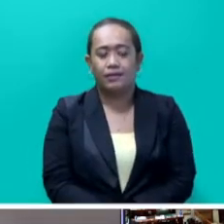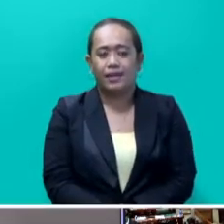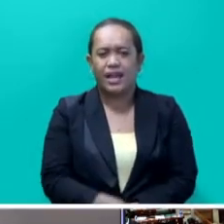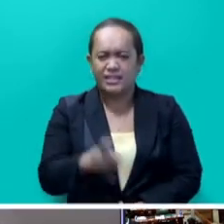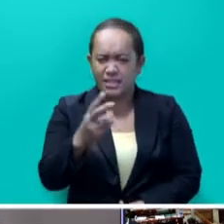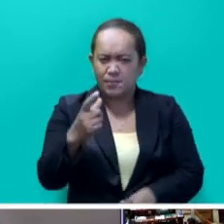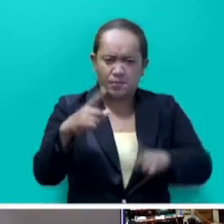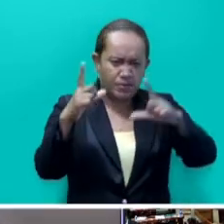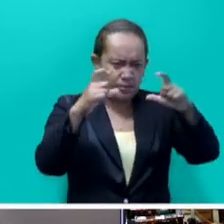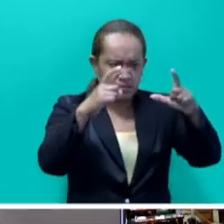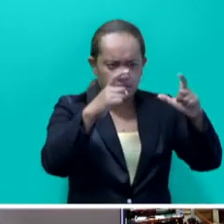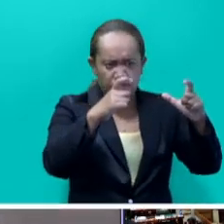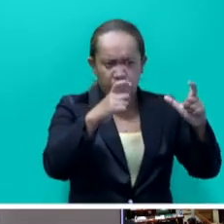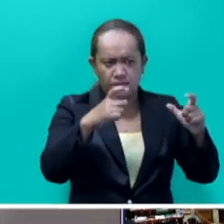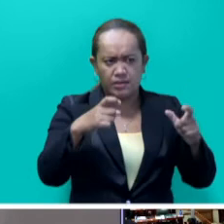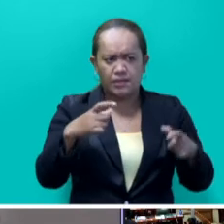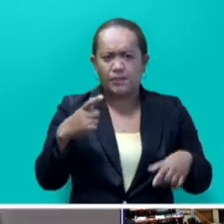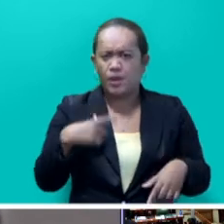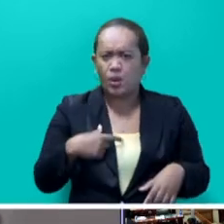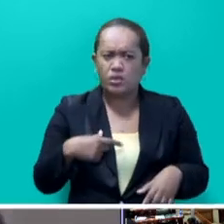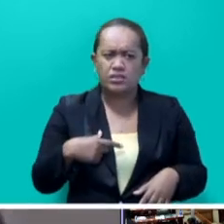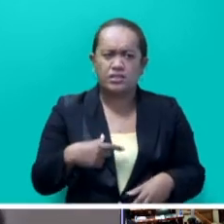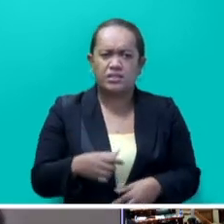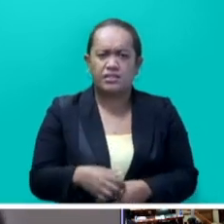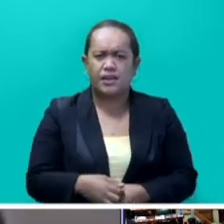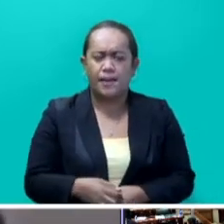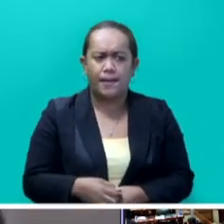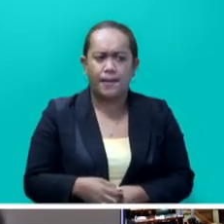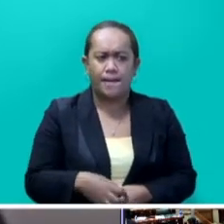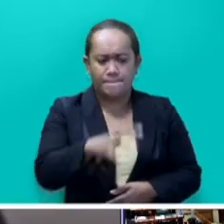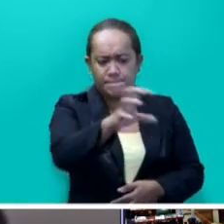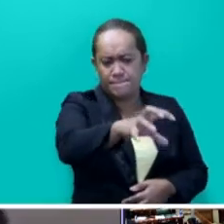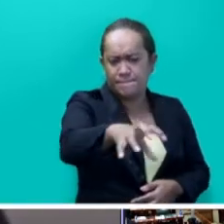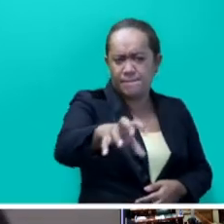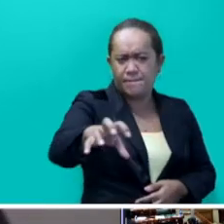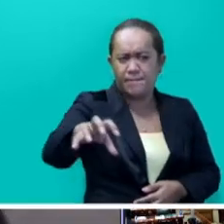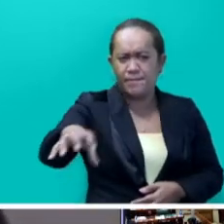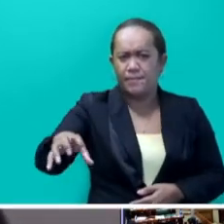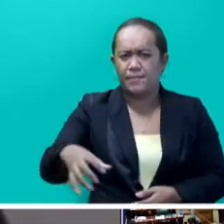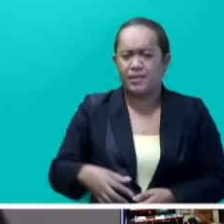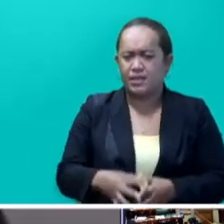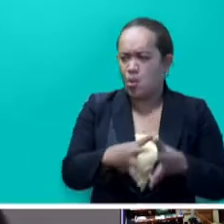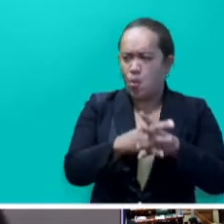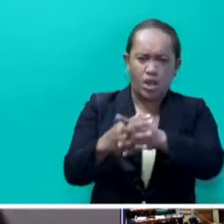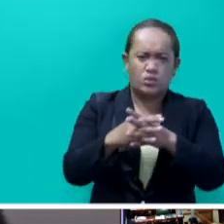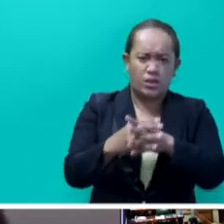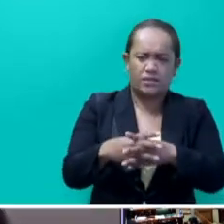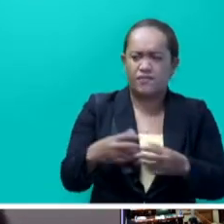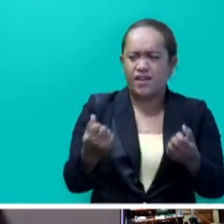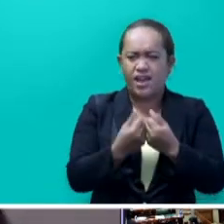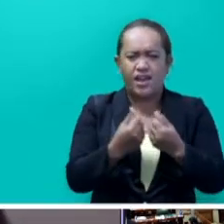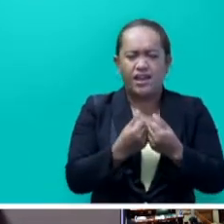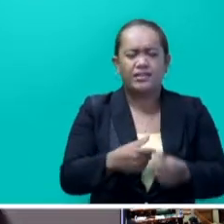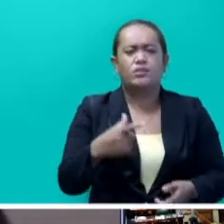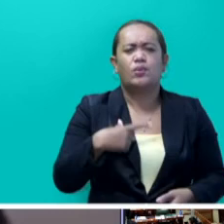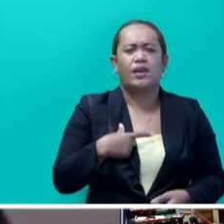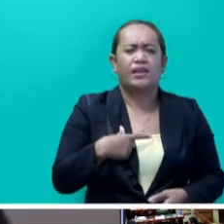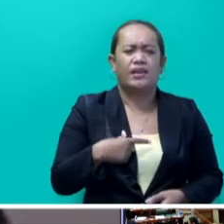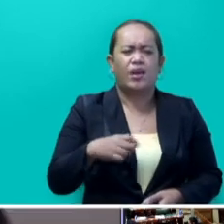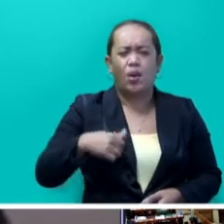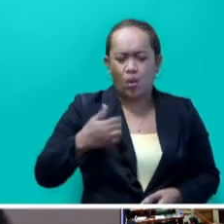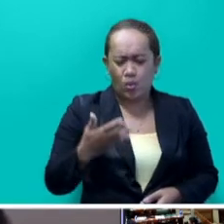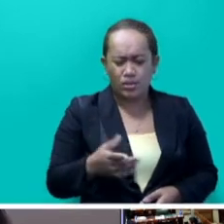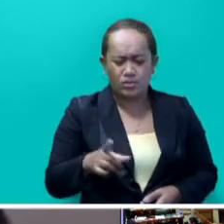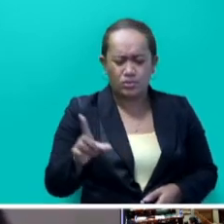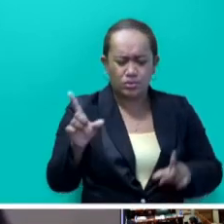of people ending up in fisticuffs because of the base issues that exist around the West at the moment. And these are the kinds of things that we need to